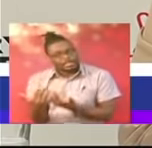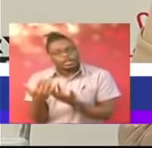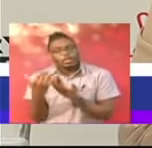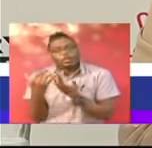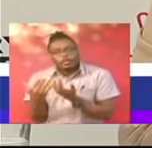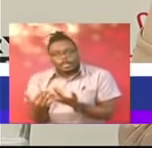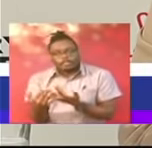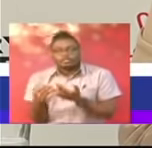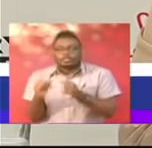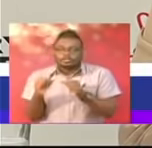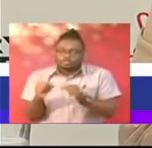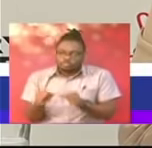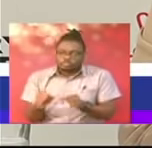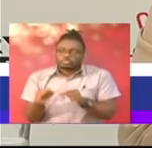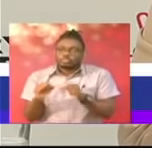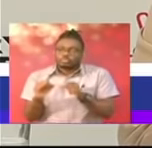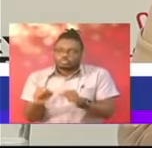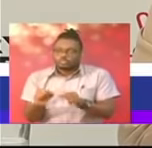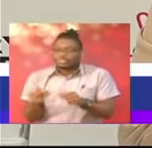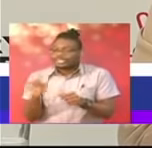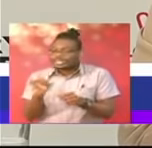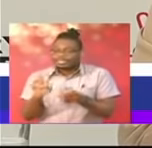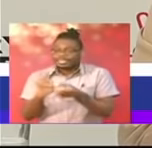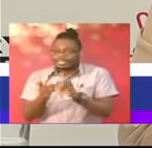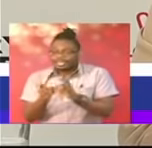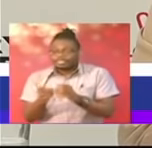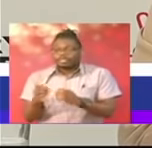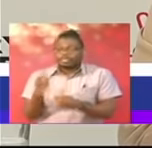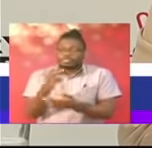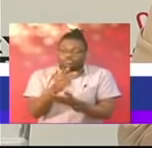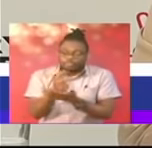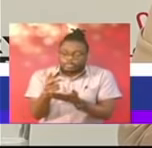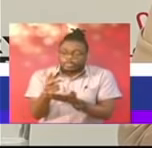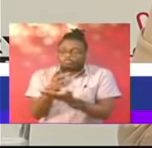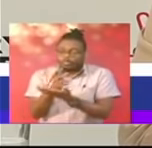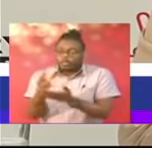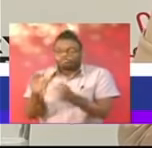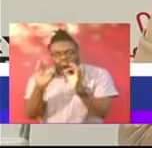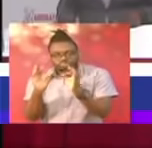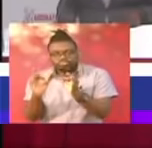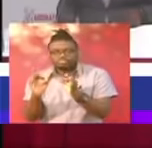timing. There's a window, 3 to 4 weeks, and it's best to stick with that window.